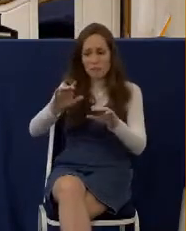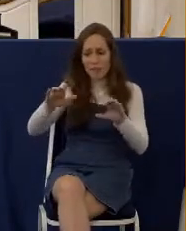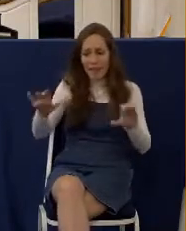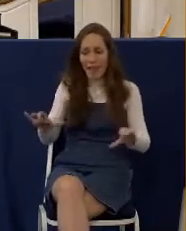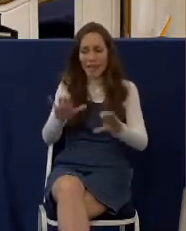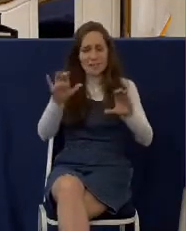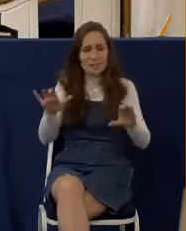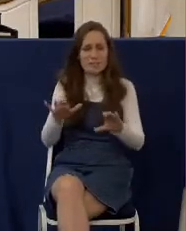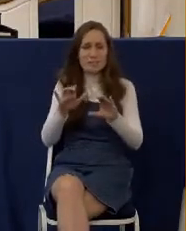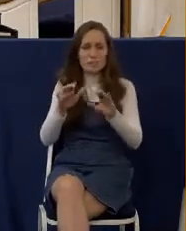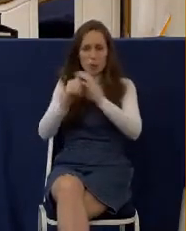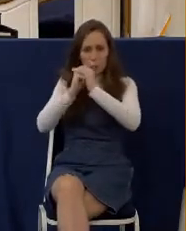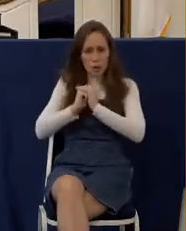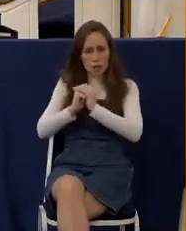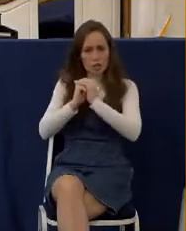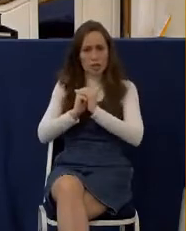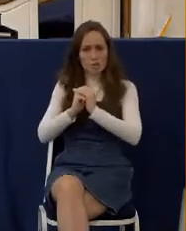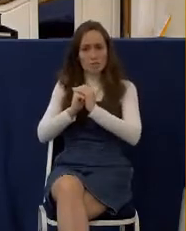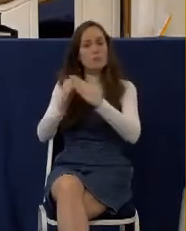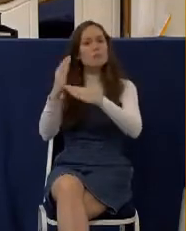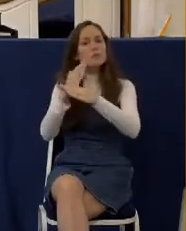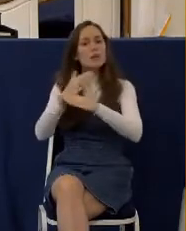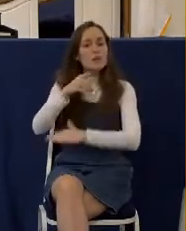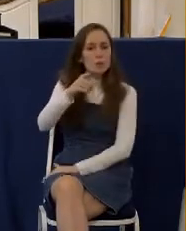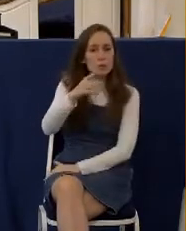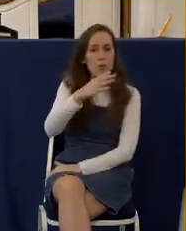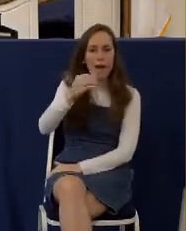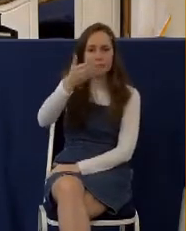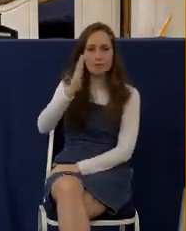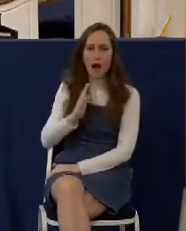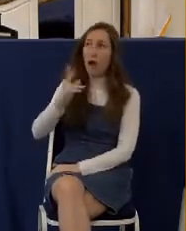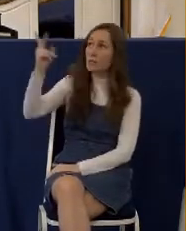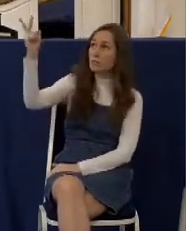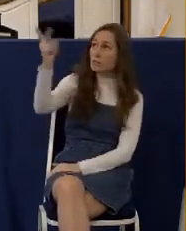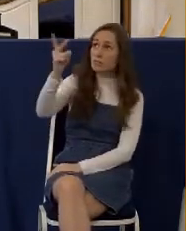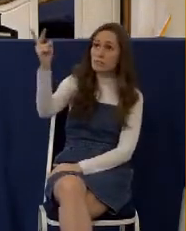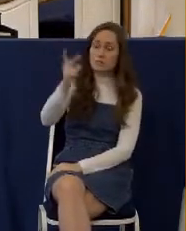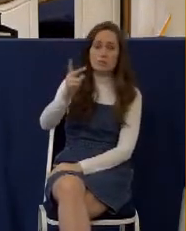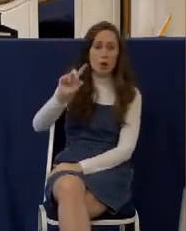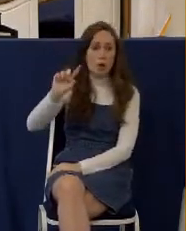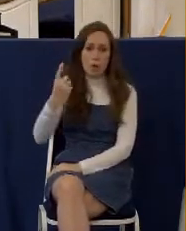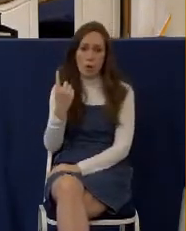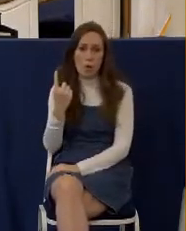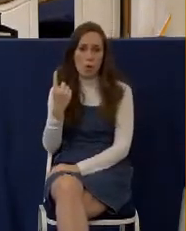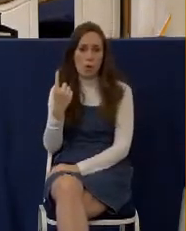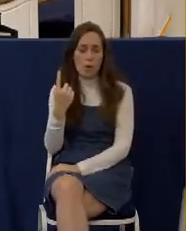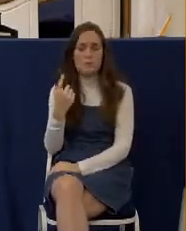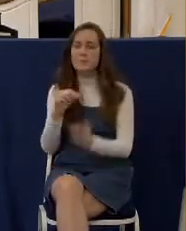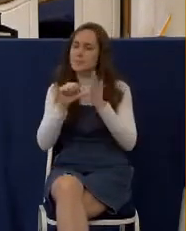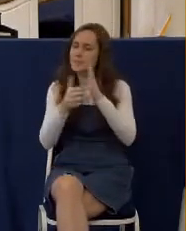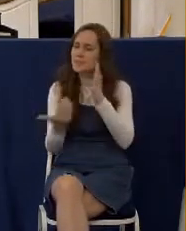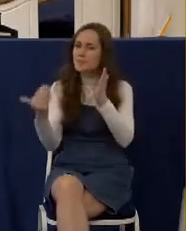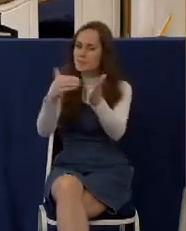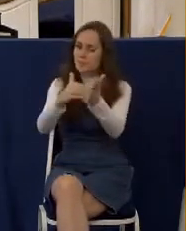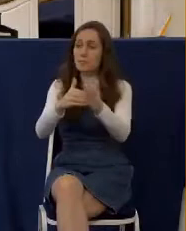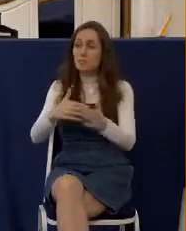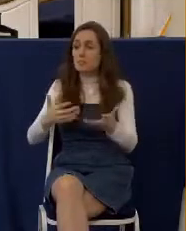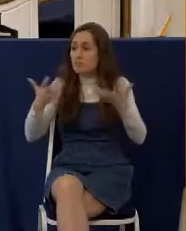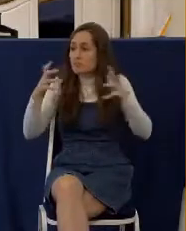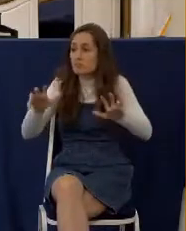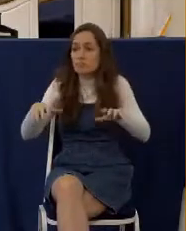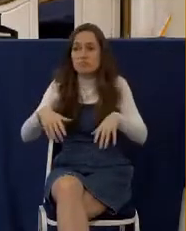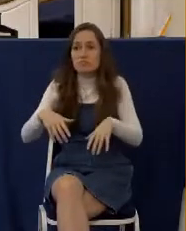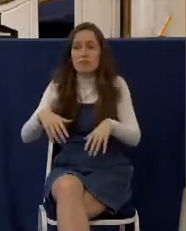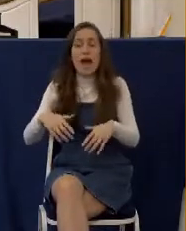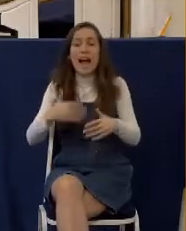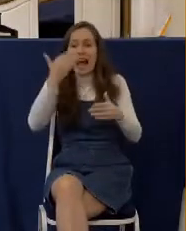God. You and God alone. I've told you already, I'll tell you again, I don't know what people give here in this church. I